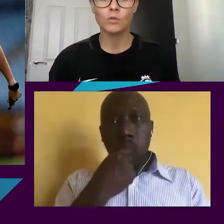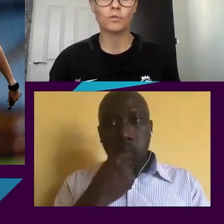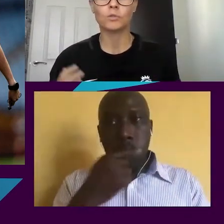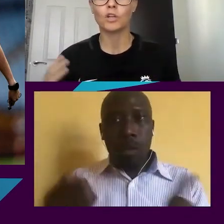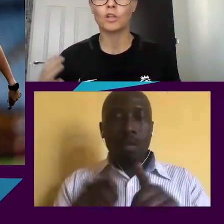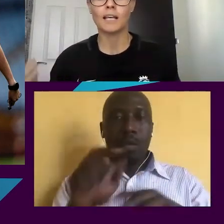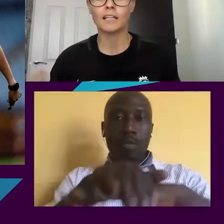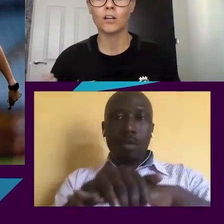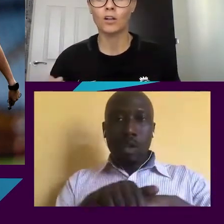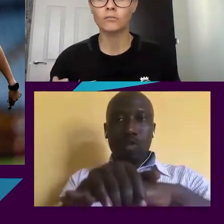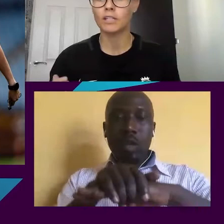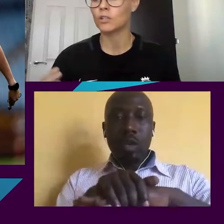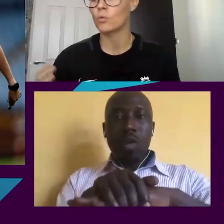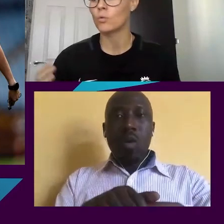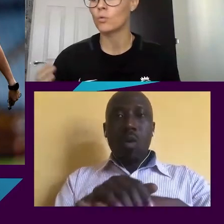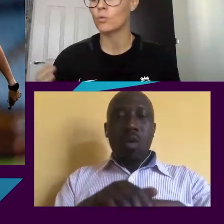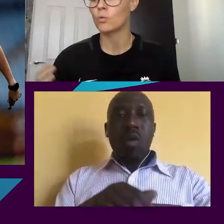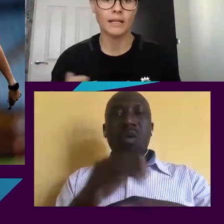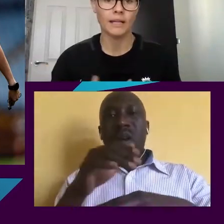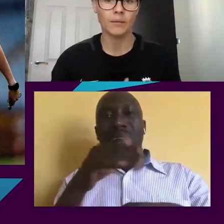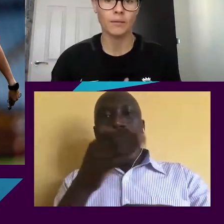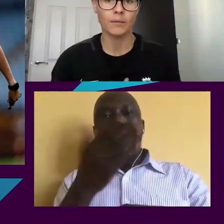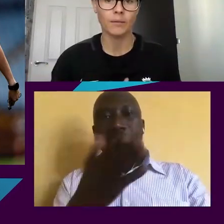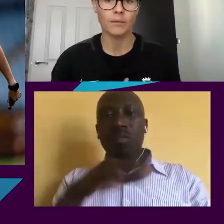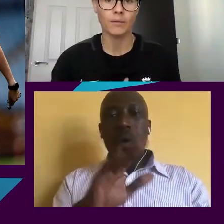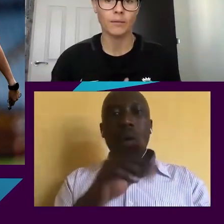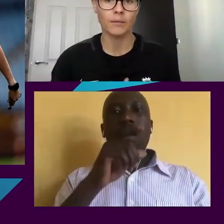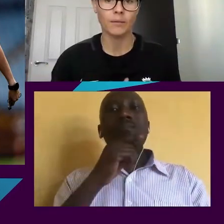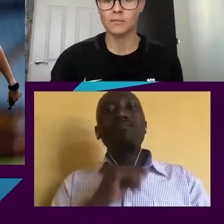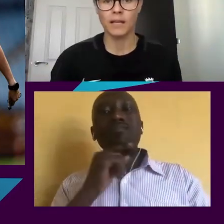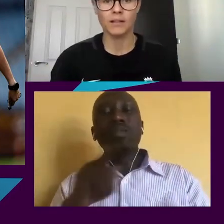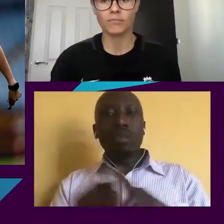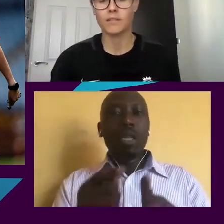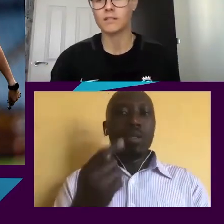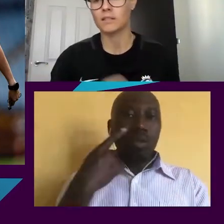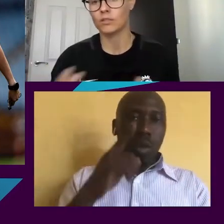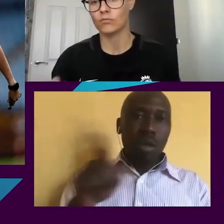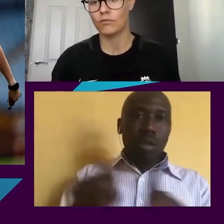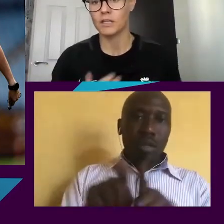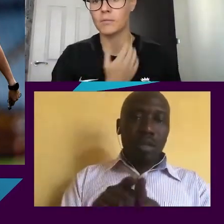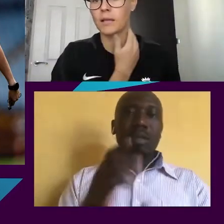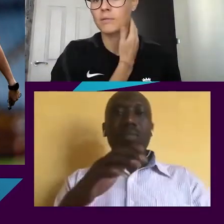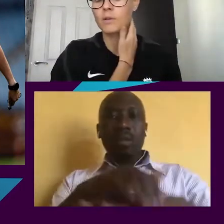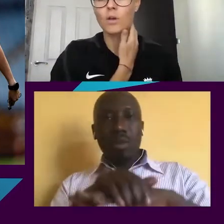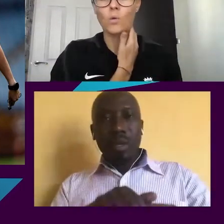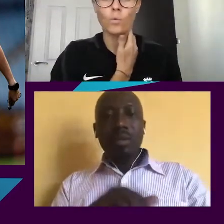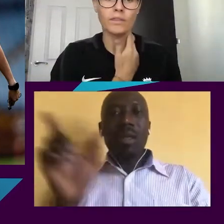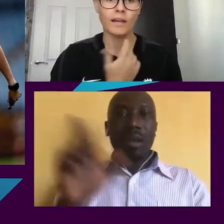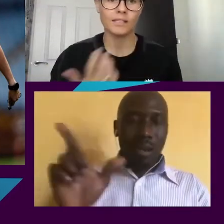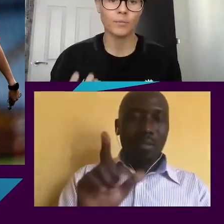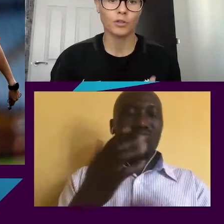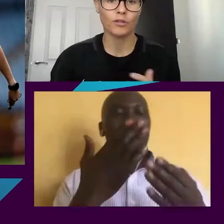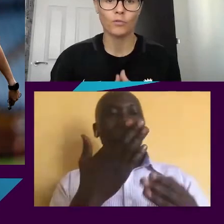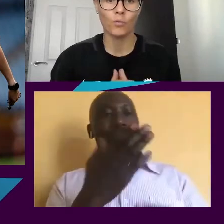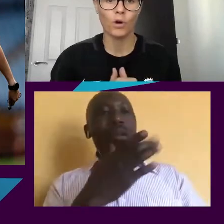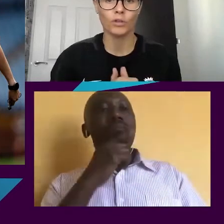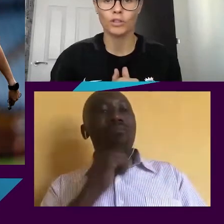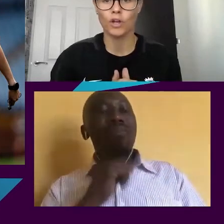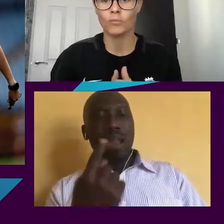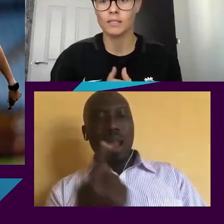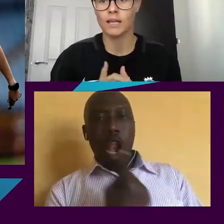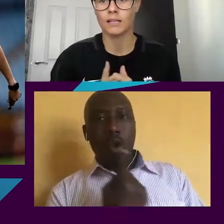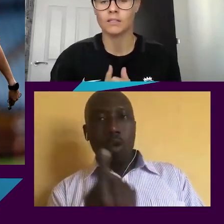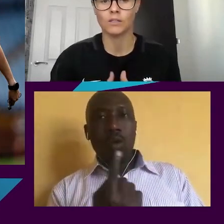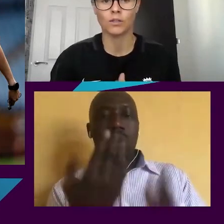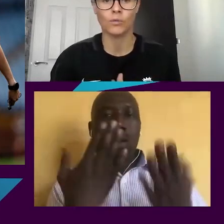dominated. So if you turn the telly on and you watch a Premier League game, the referee is male, the assistant referee is a male, with the exception of